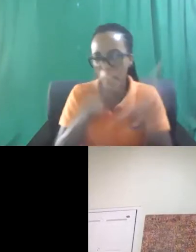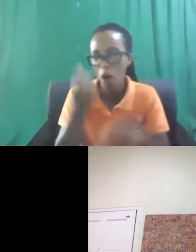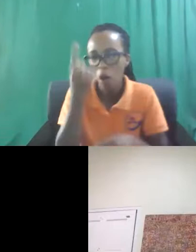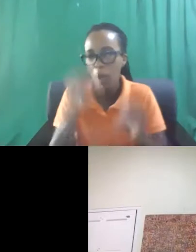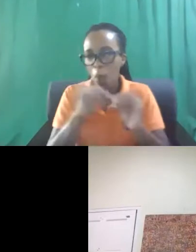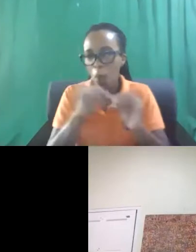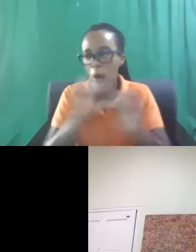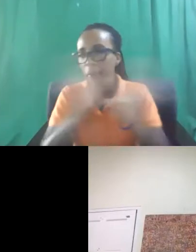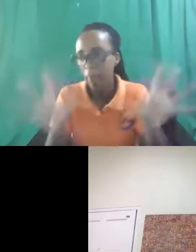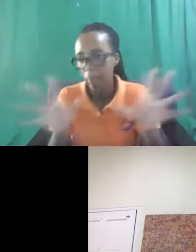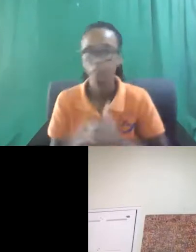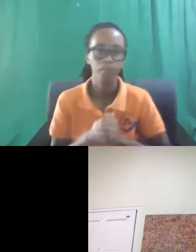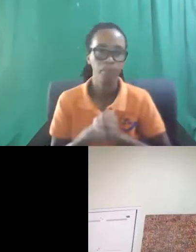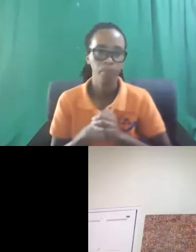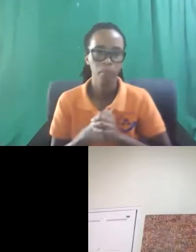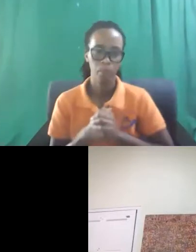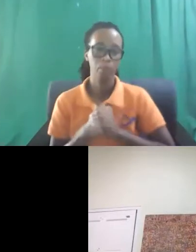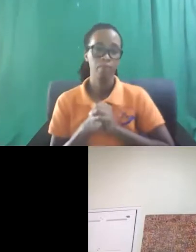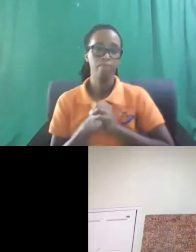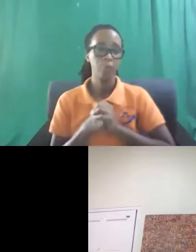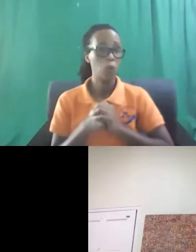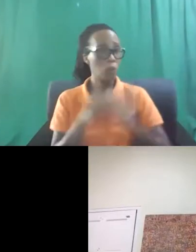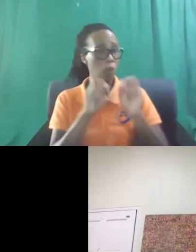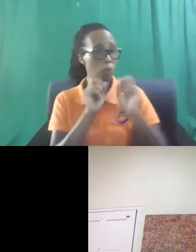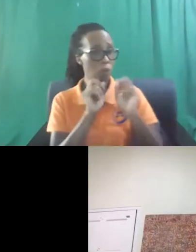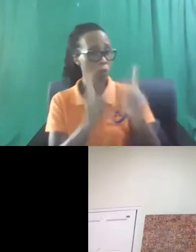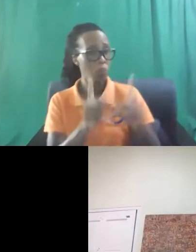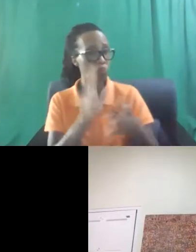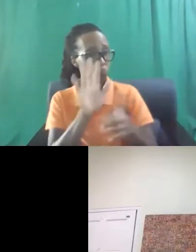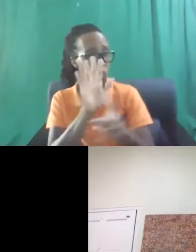What career opportunities are there in your field?